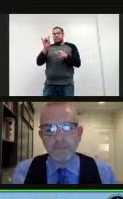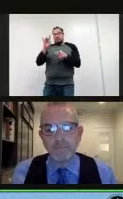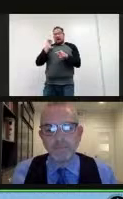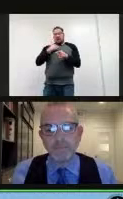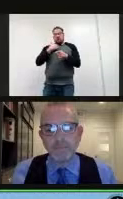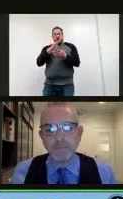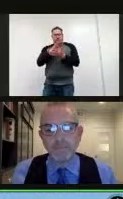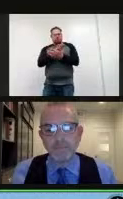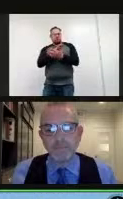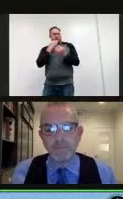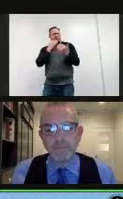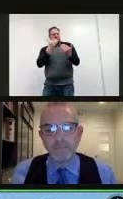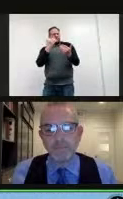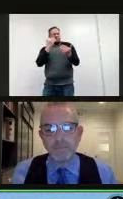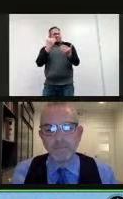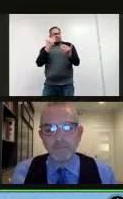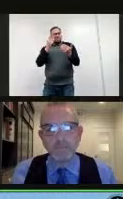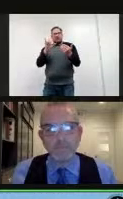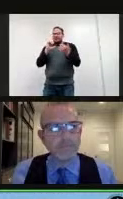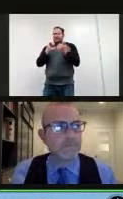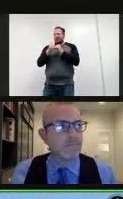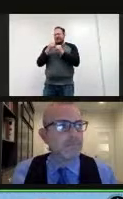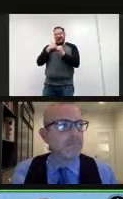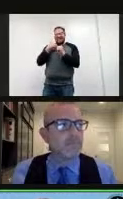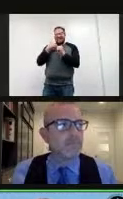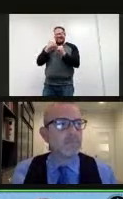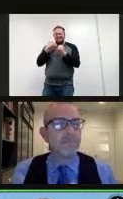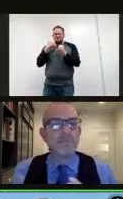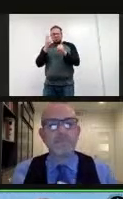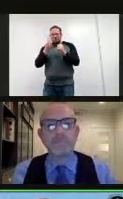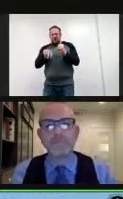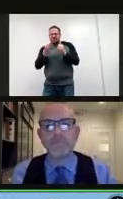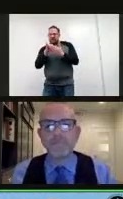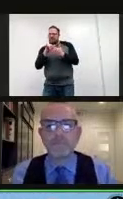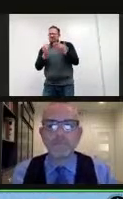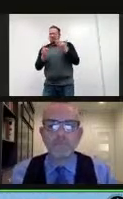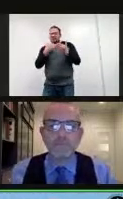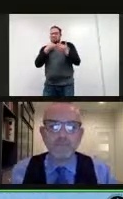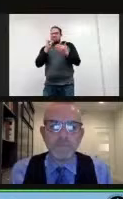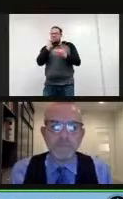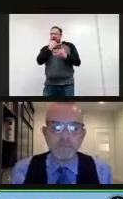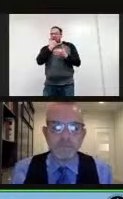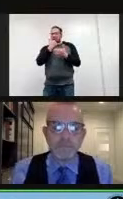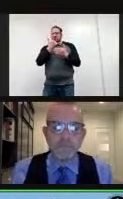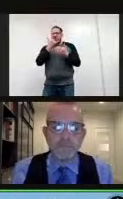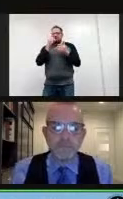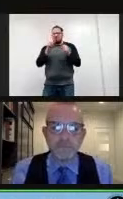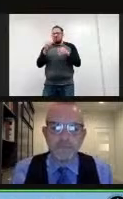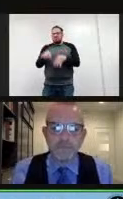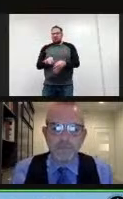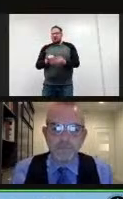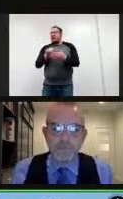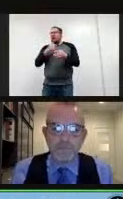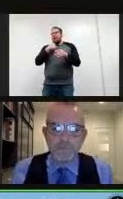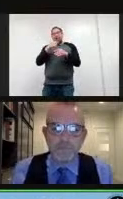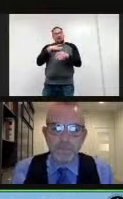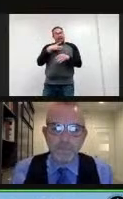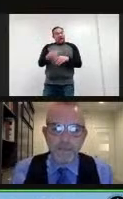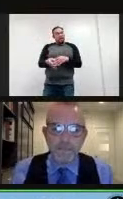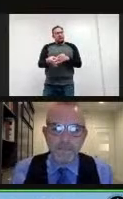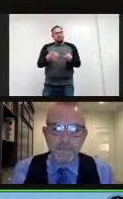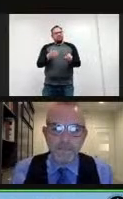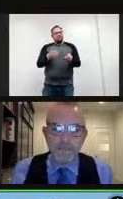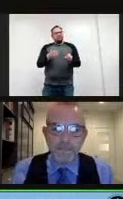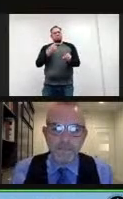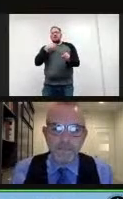for sending a school. That's how I interpret. Maybe I'm wrong. Somebody else can explain it. So I like that. And I can live with